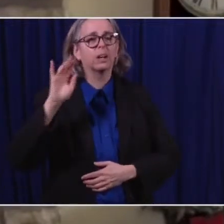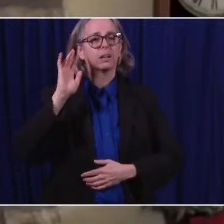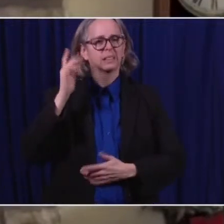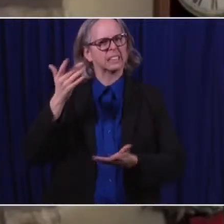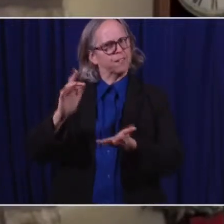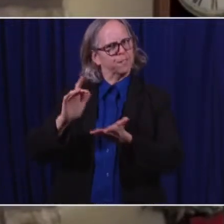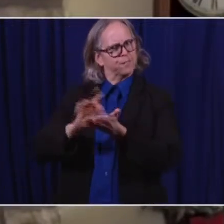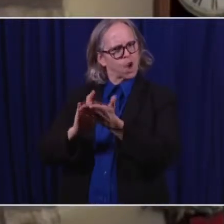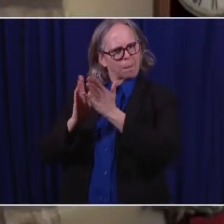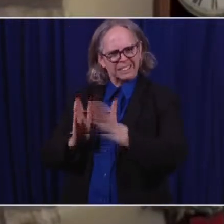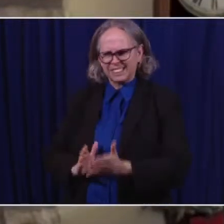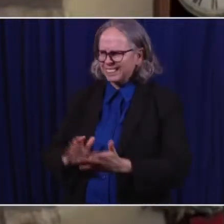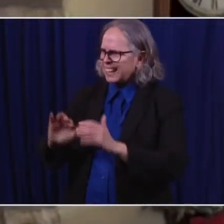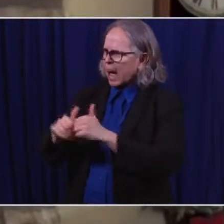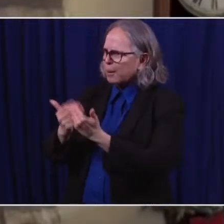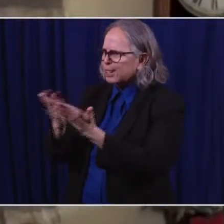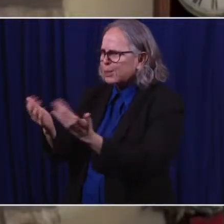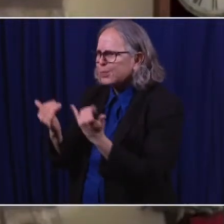are you doing?